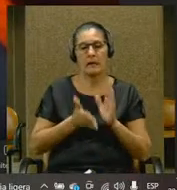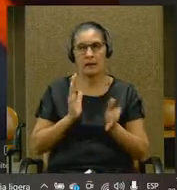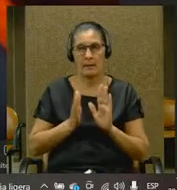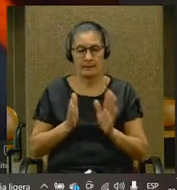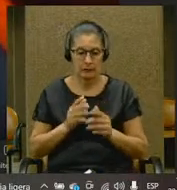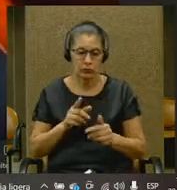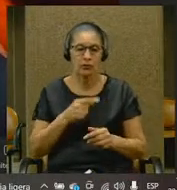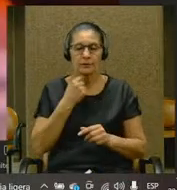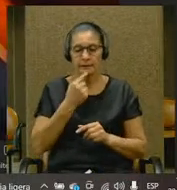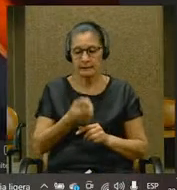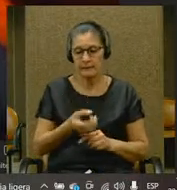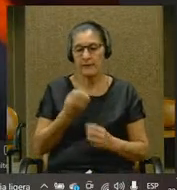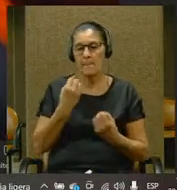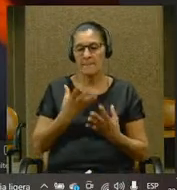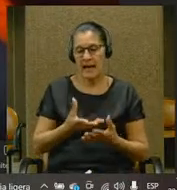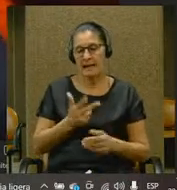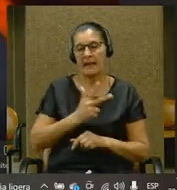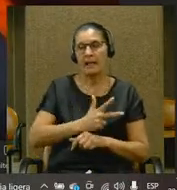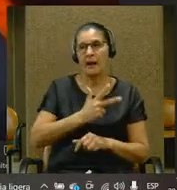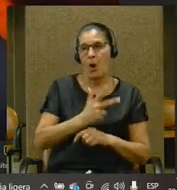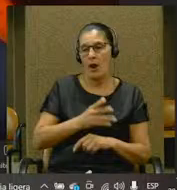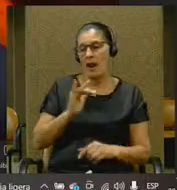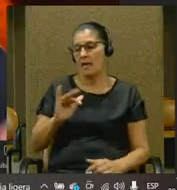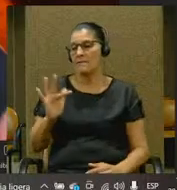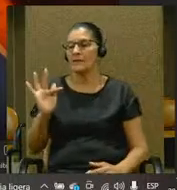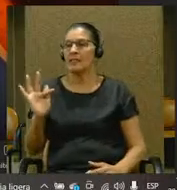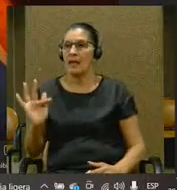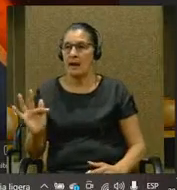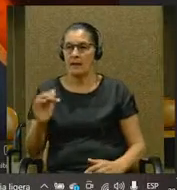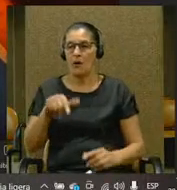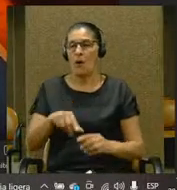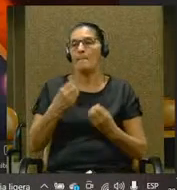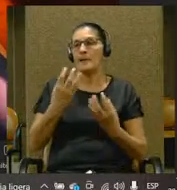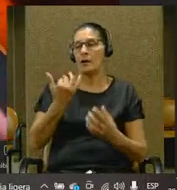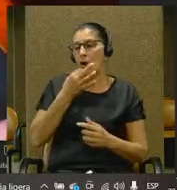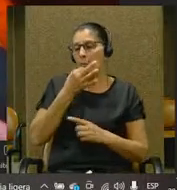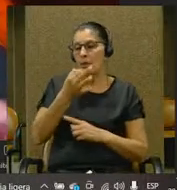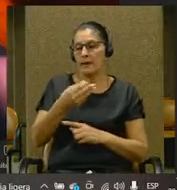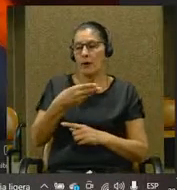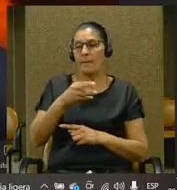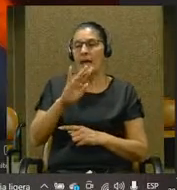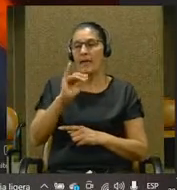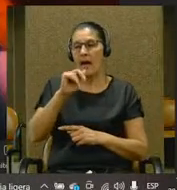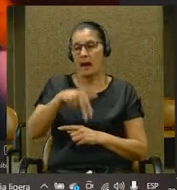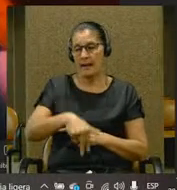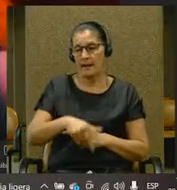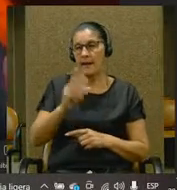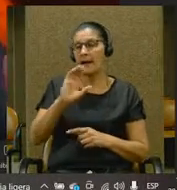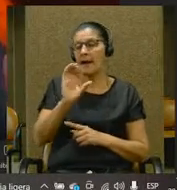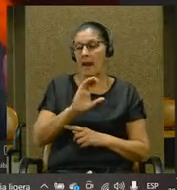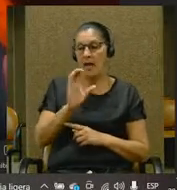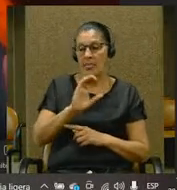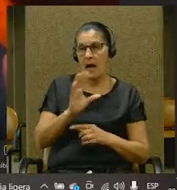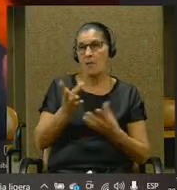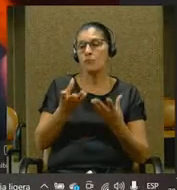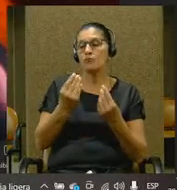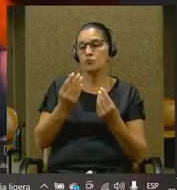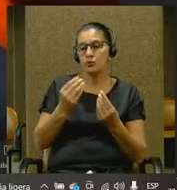for fentanyl, as Brian suggested, in Canada, they offer a lot of other